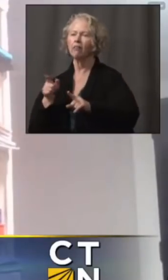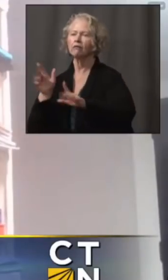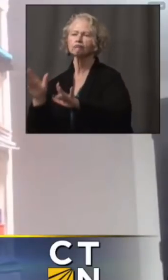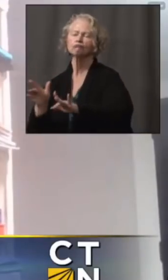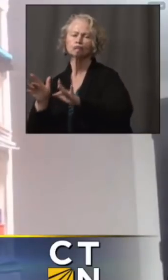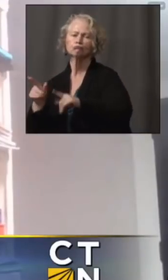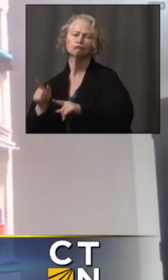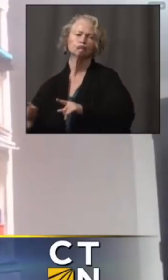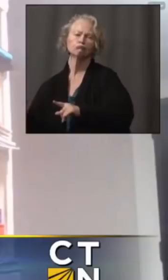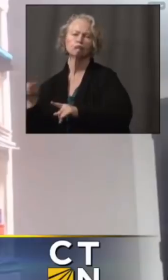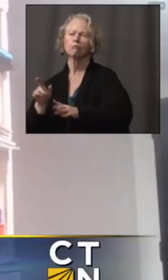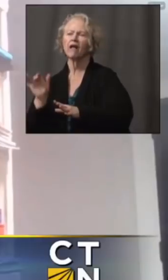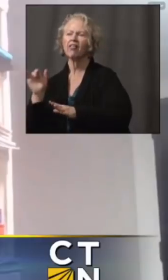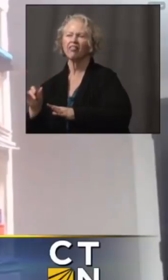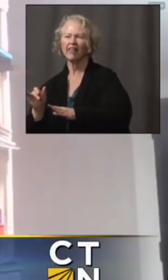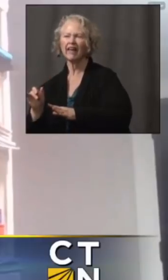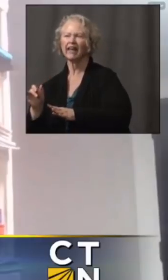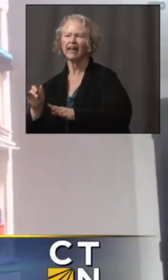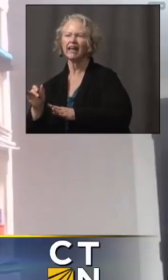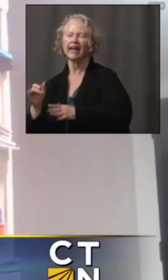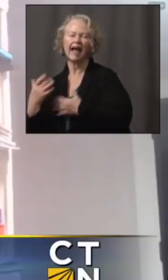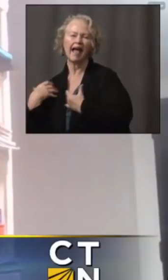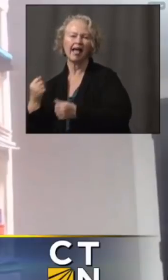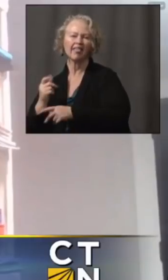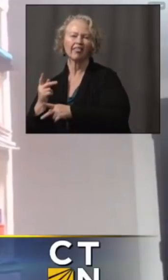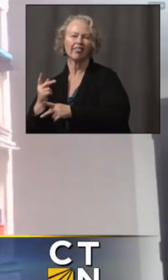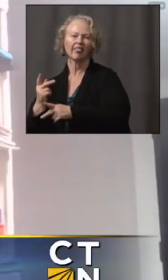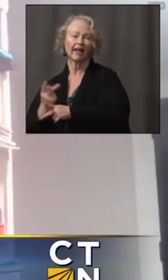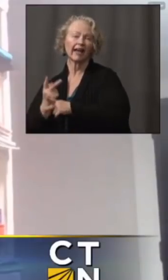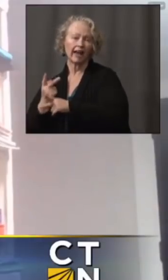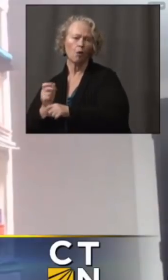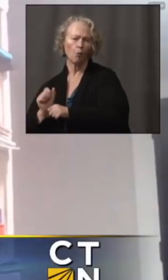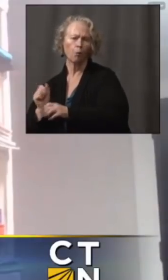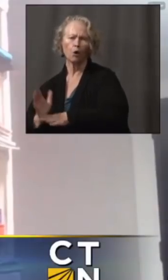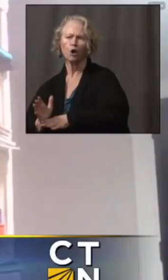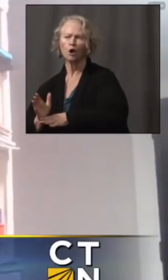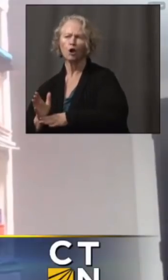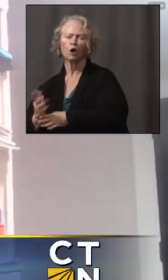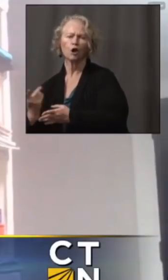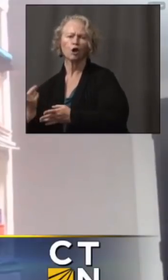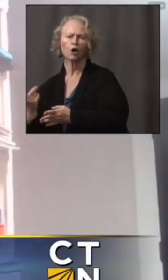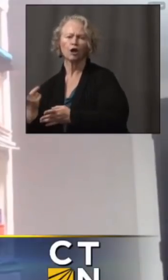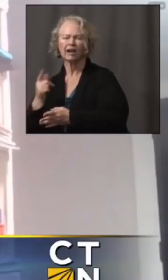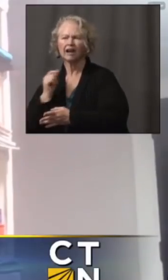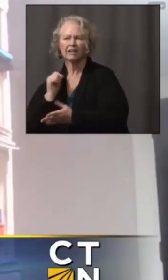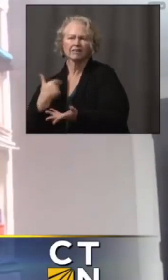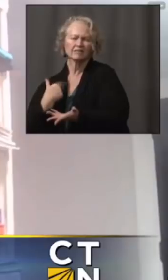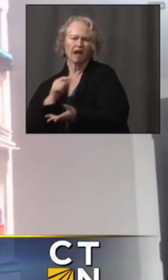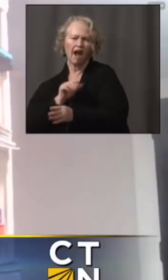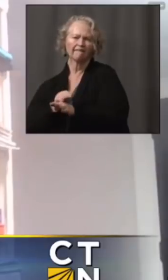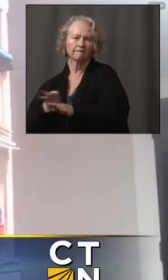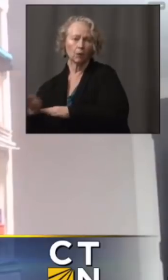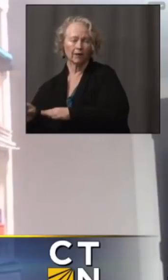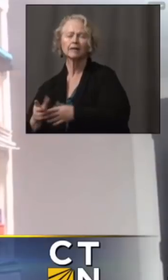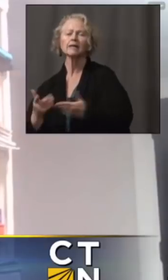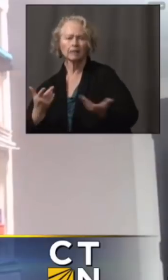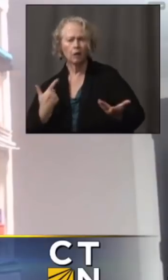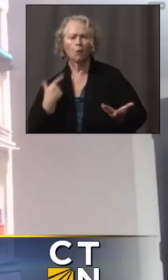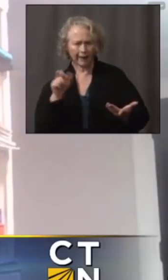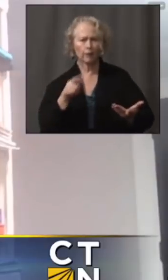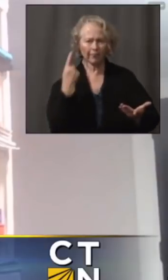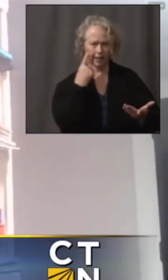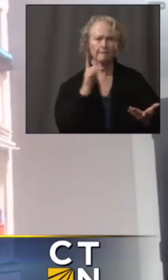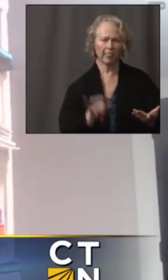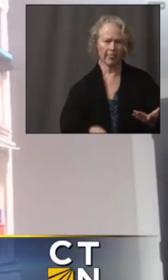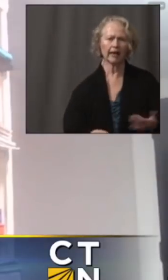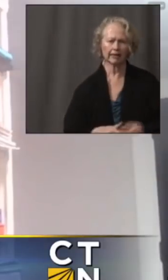ill healthcare worker. But that is exactly the relationship that we hope people will keep in mind as they think about